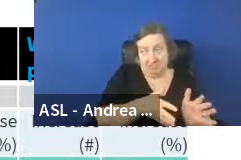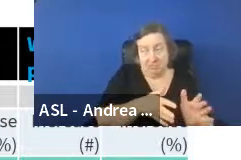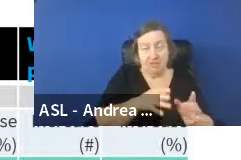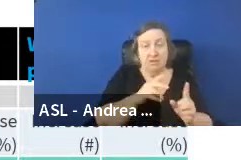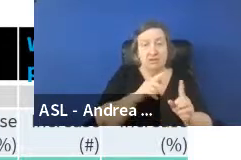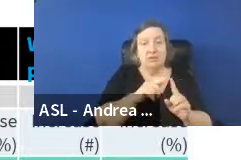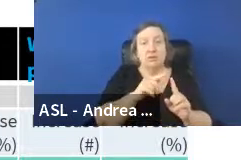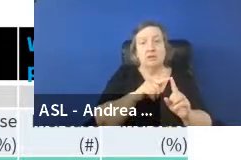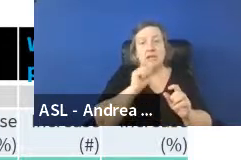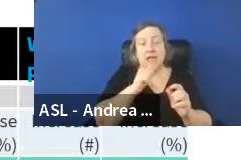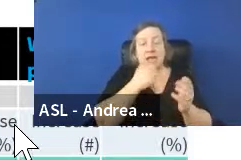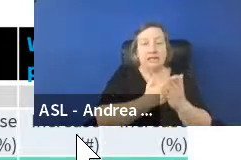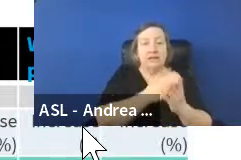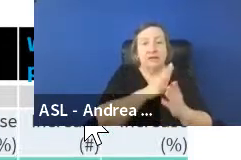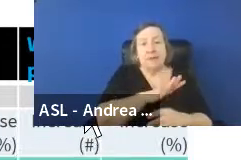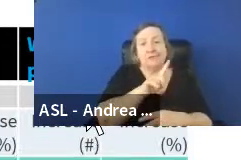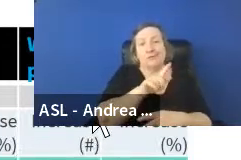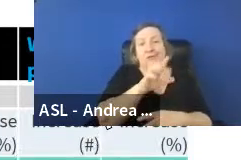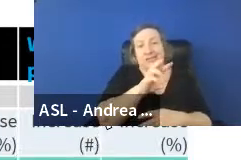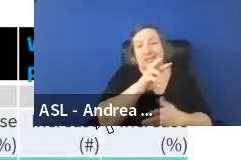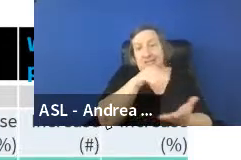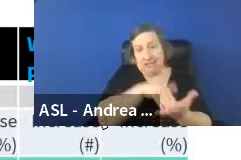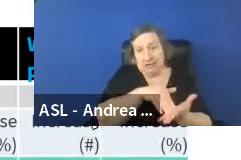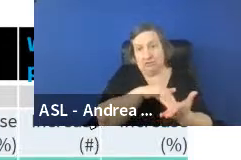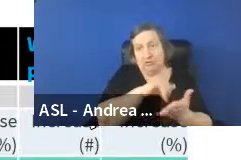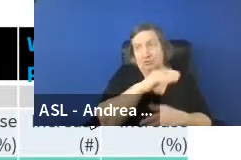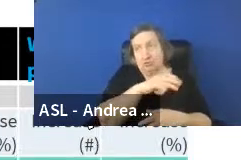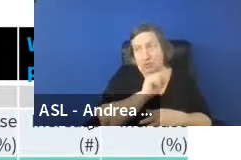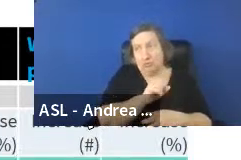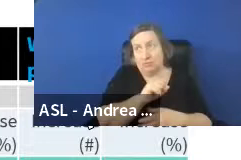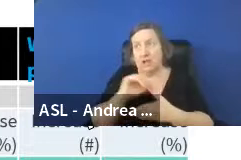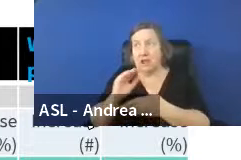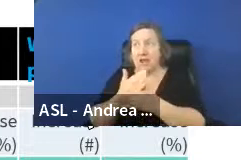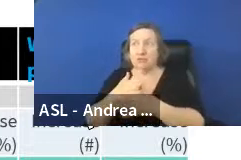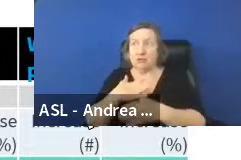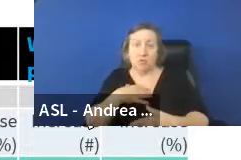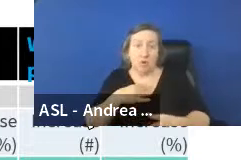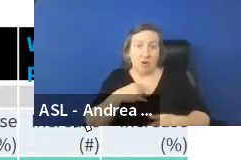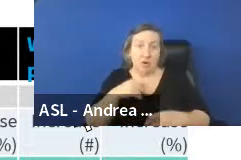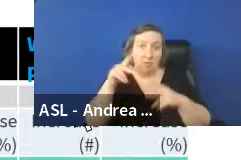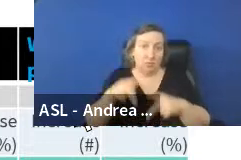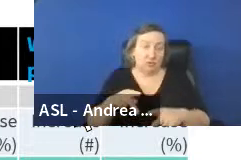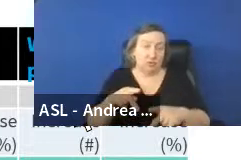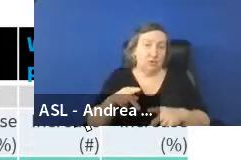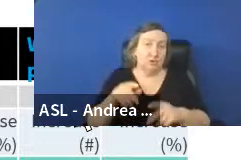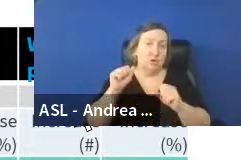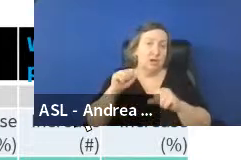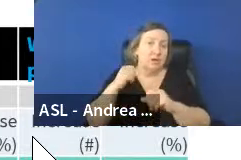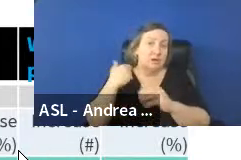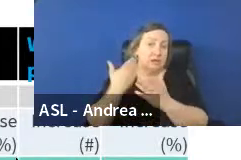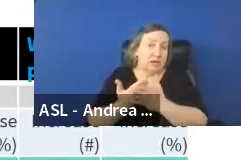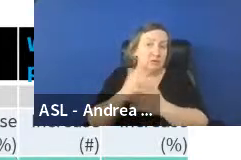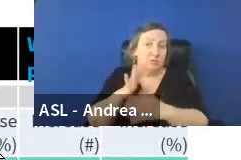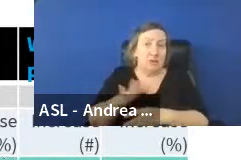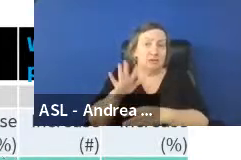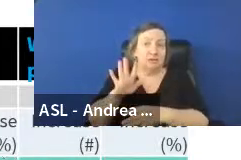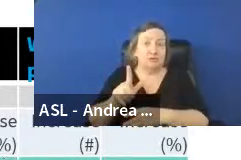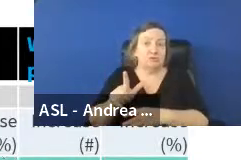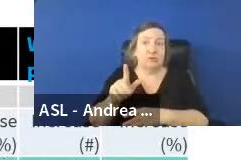reach about 26,000 jobs. The average white person, on the other hand, can reach about